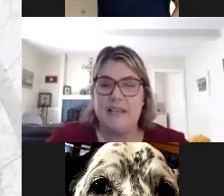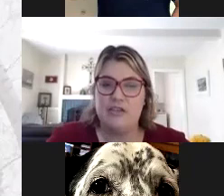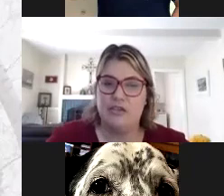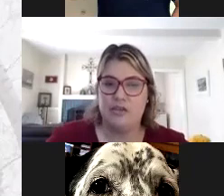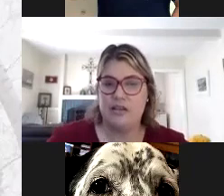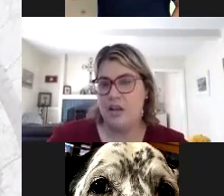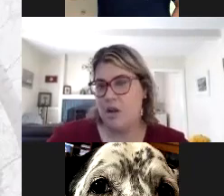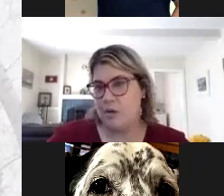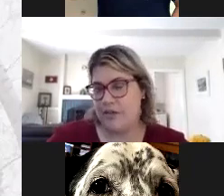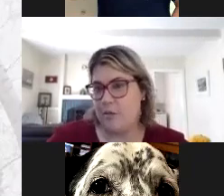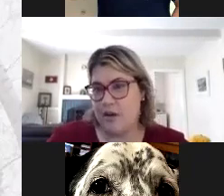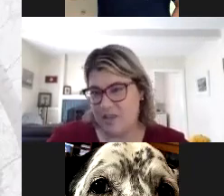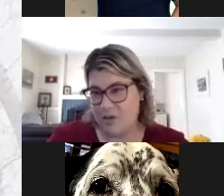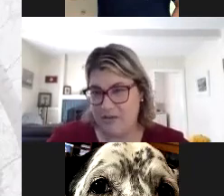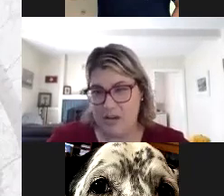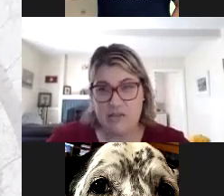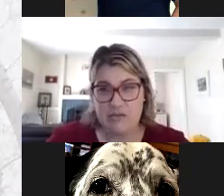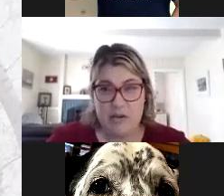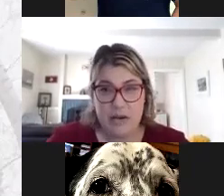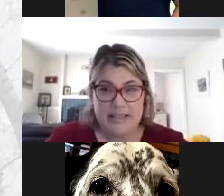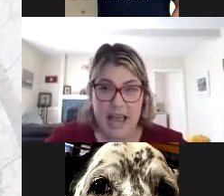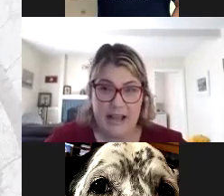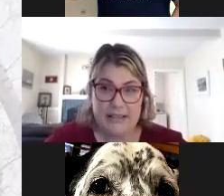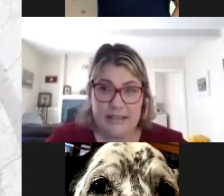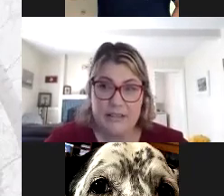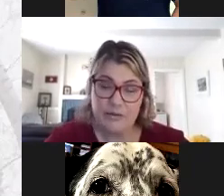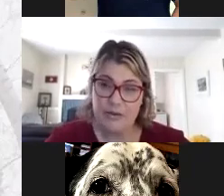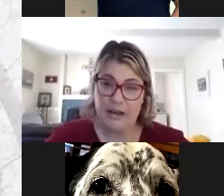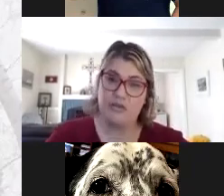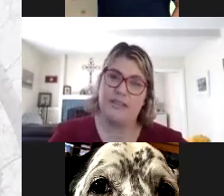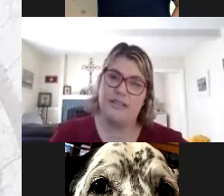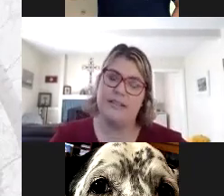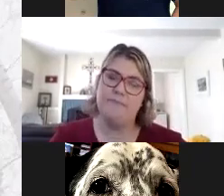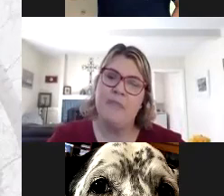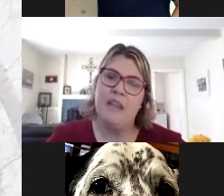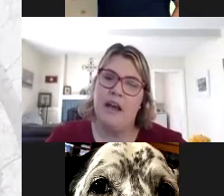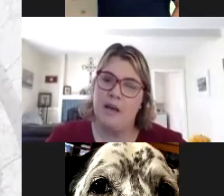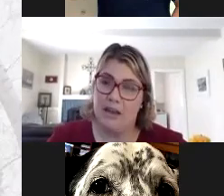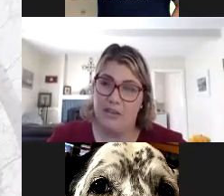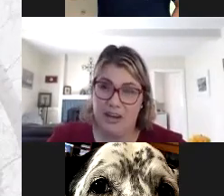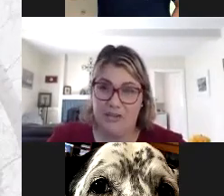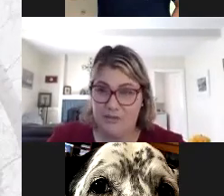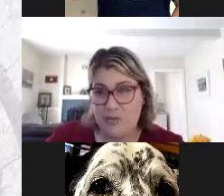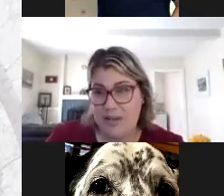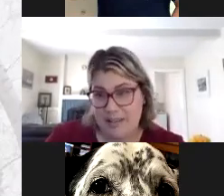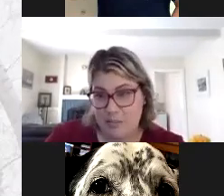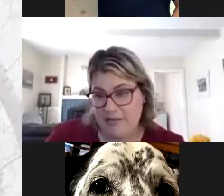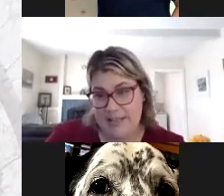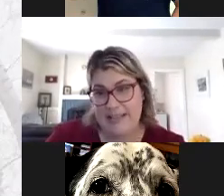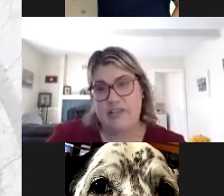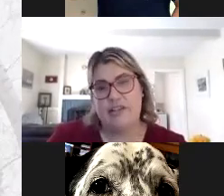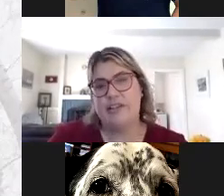and send their children wherever they want. So kind of redistributing taxes through the voucher system, healthcare through choice